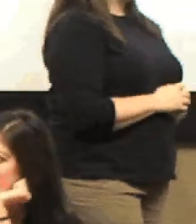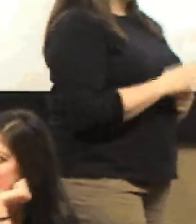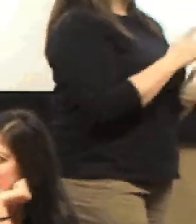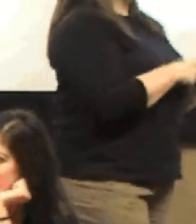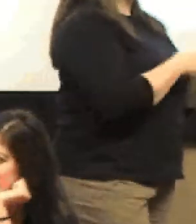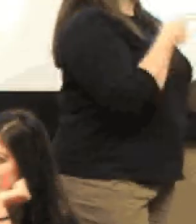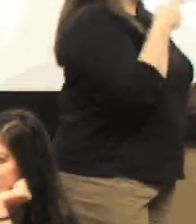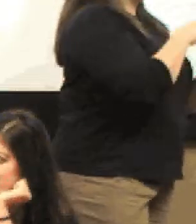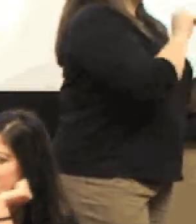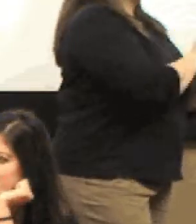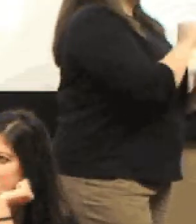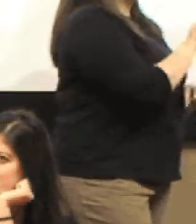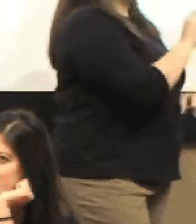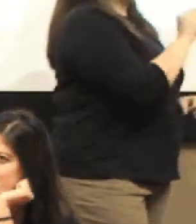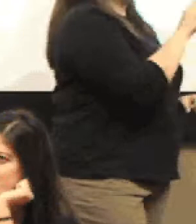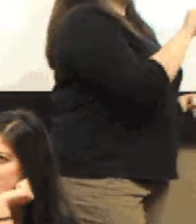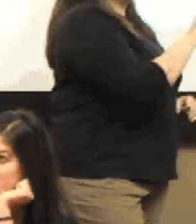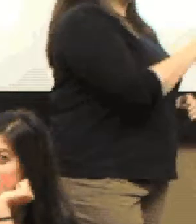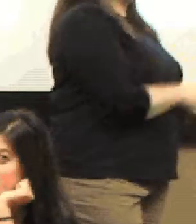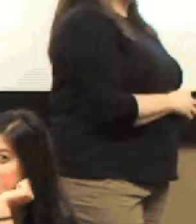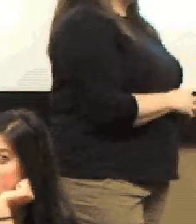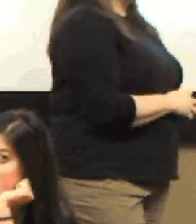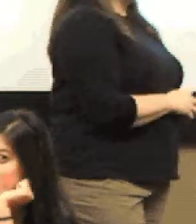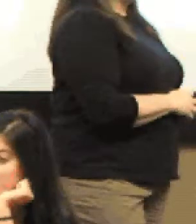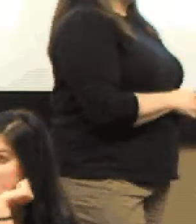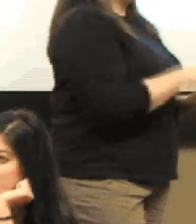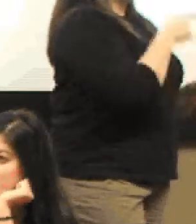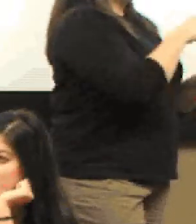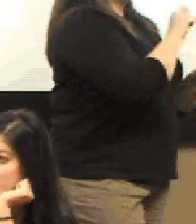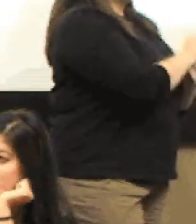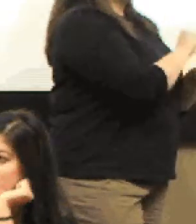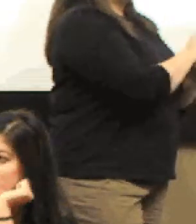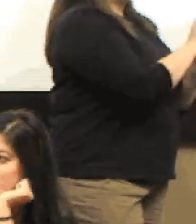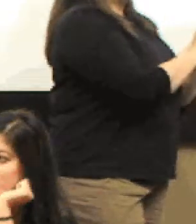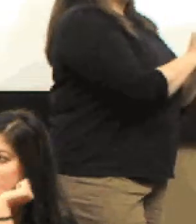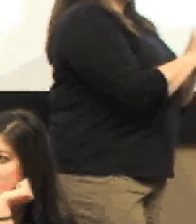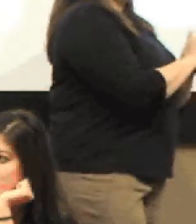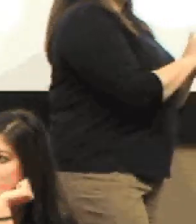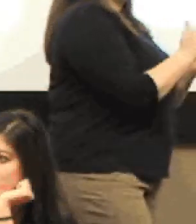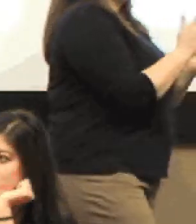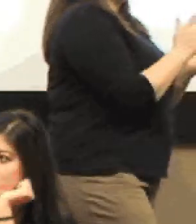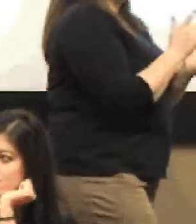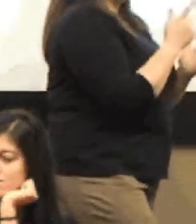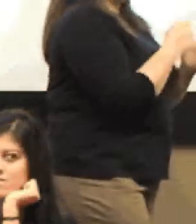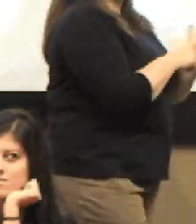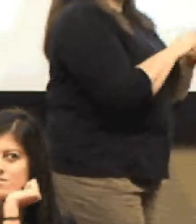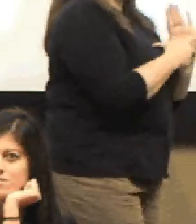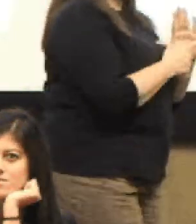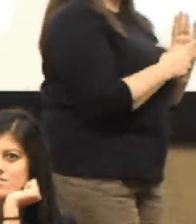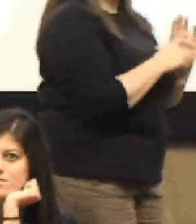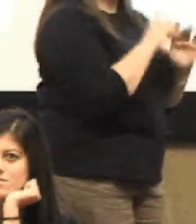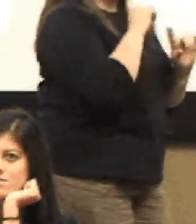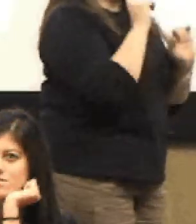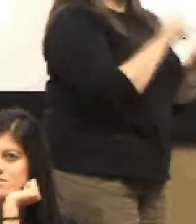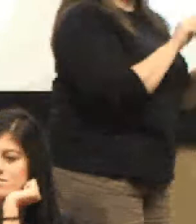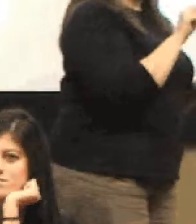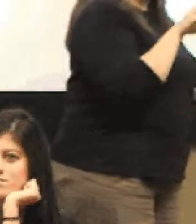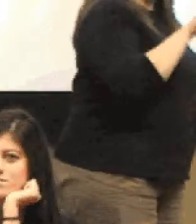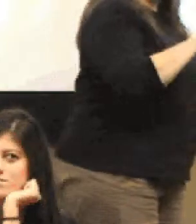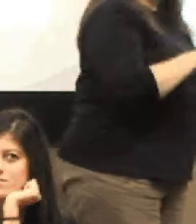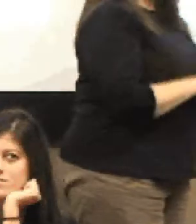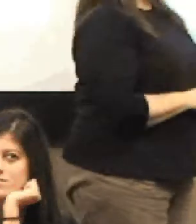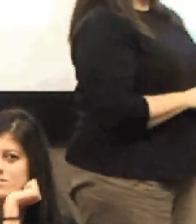What's the main job of the media? What's the main job of a newspaper or a television station? What's its main purpose? To report the news.